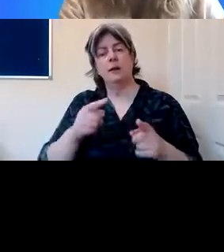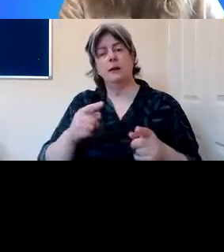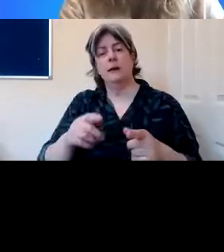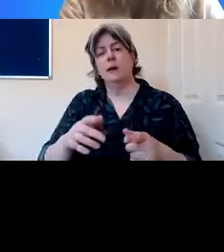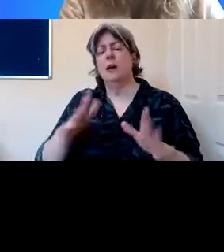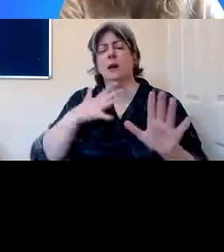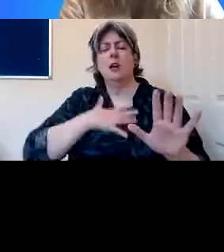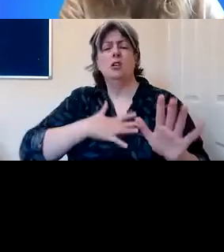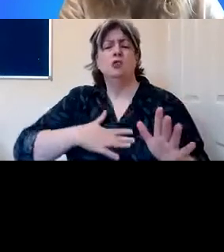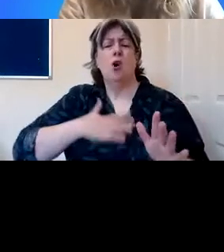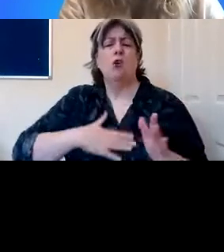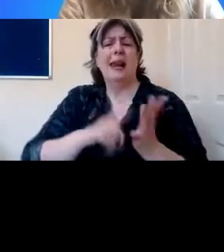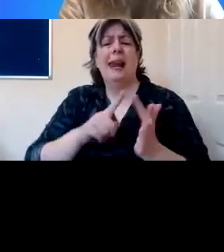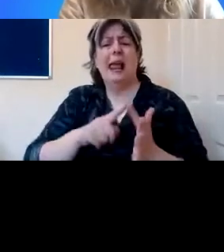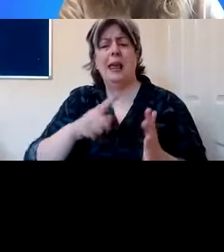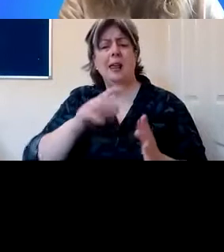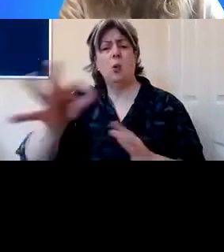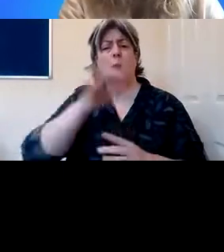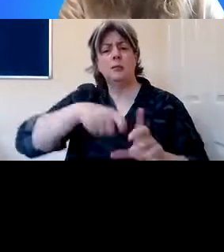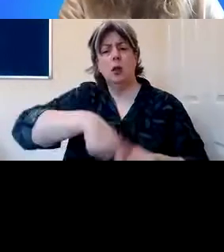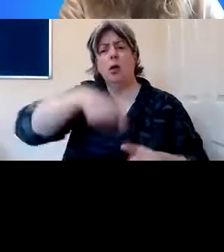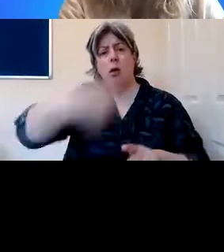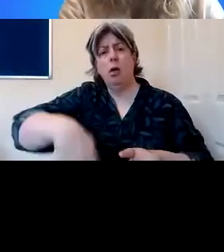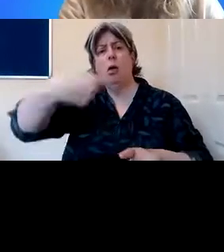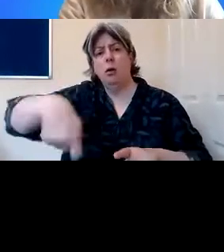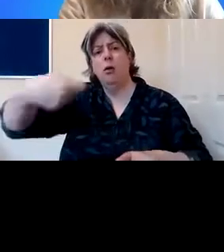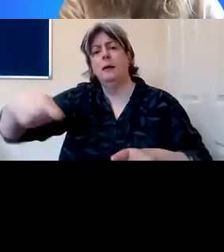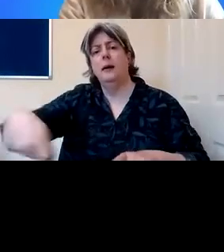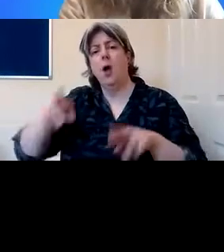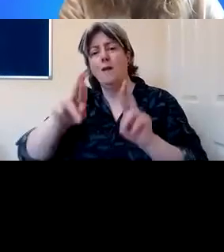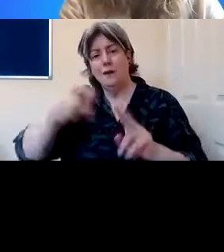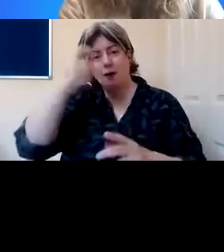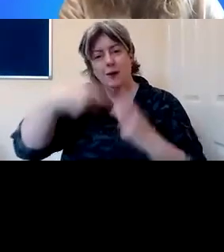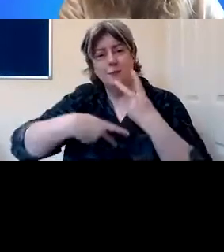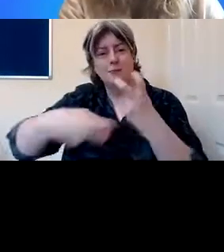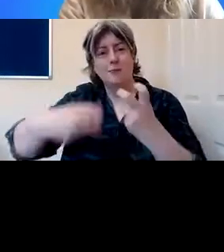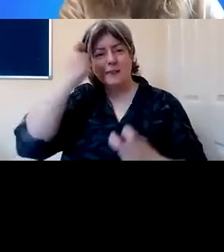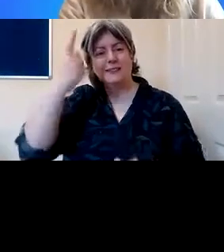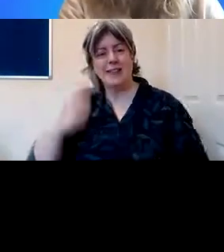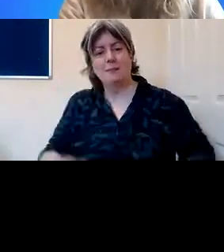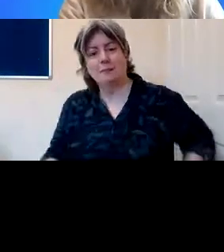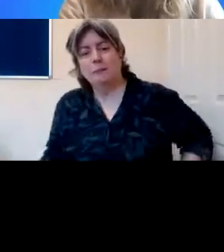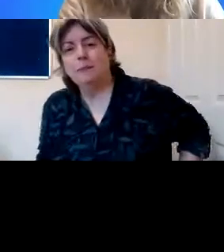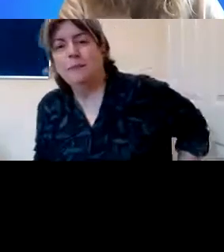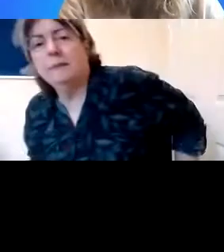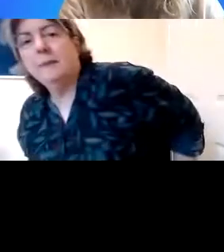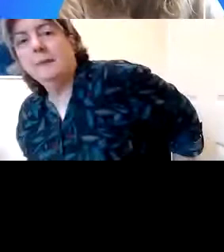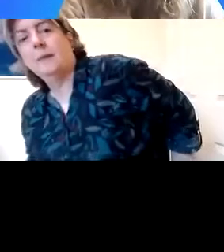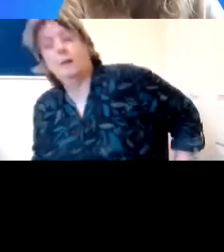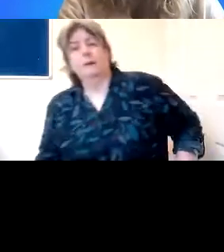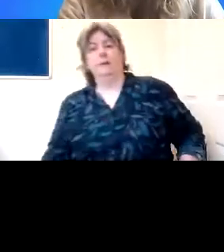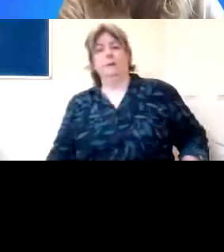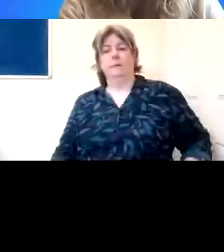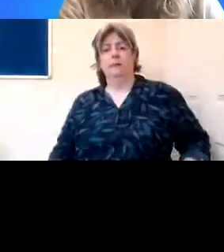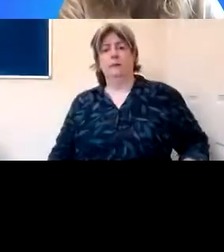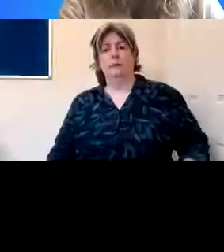of a ramble of a question. Hopefully, you get the gist of where I'm coming from with this. Well, let me answer in reverse order then, because I think